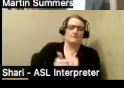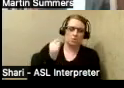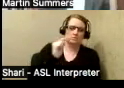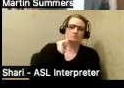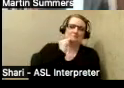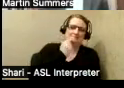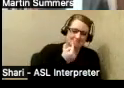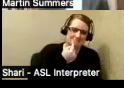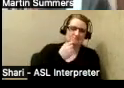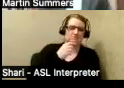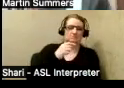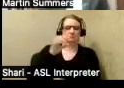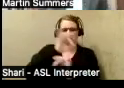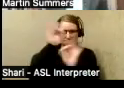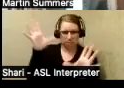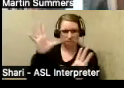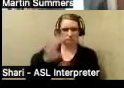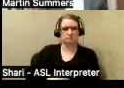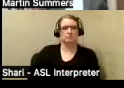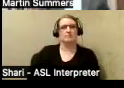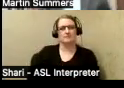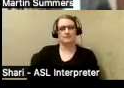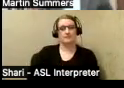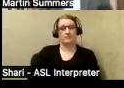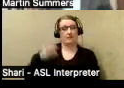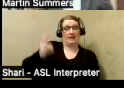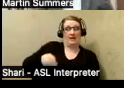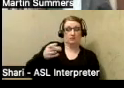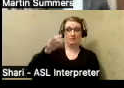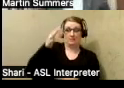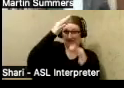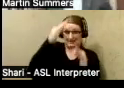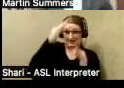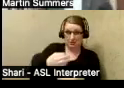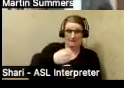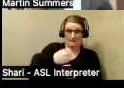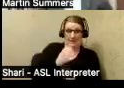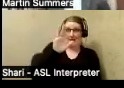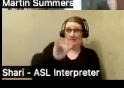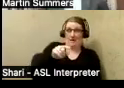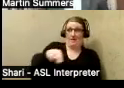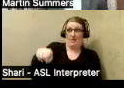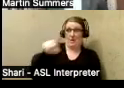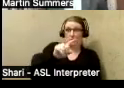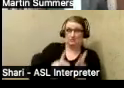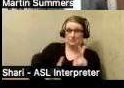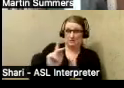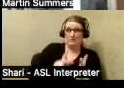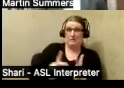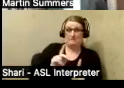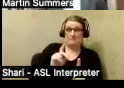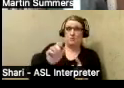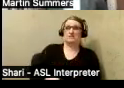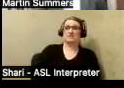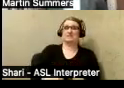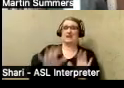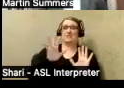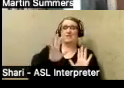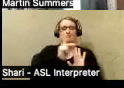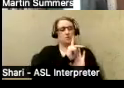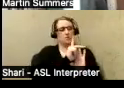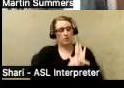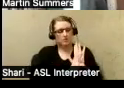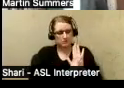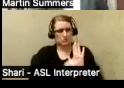and demented. And moreover, the history of the decisions made by St. Elizabeth's officials when it came to sacrificing the principles